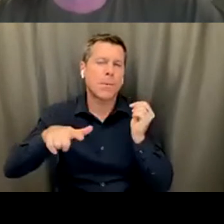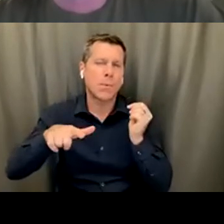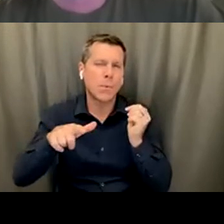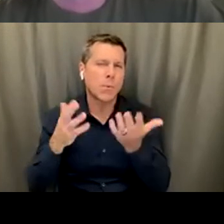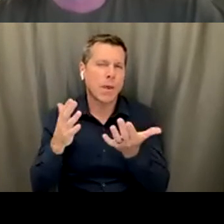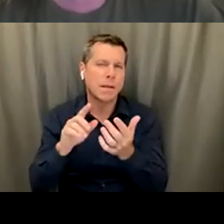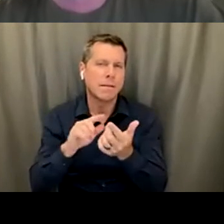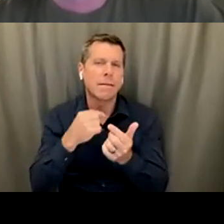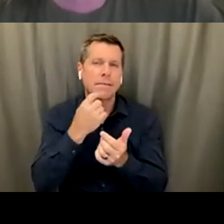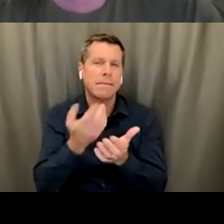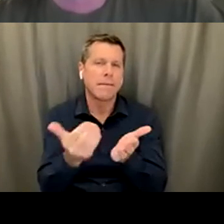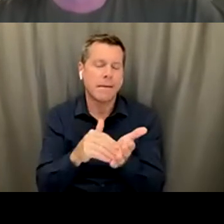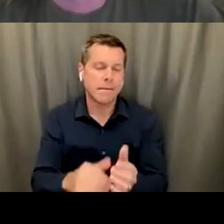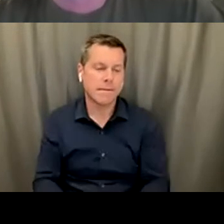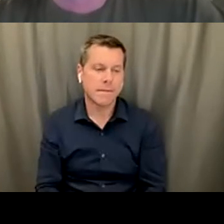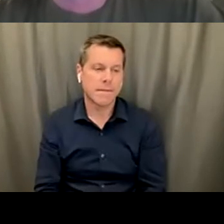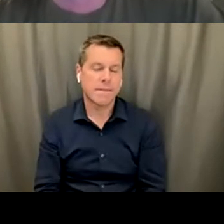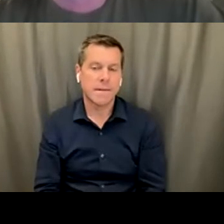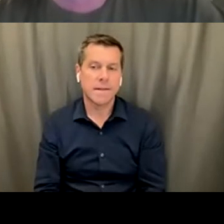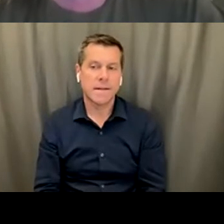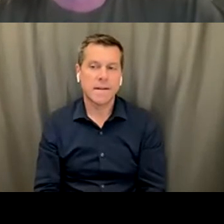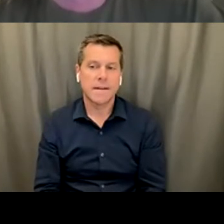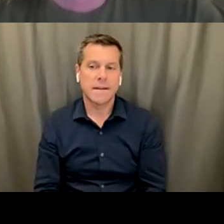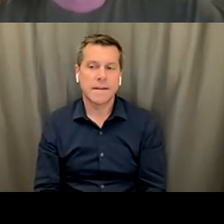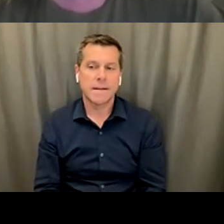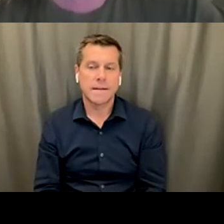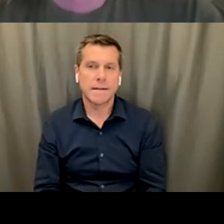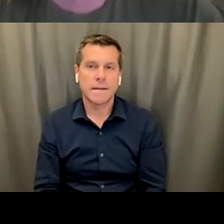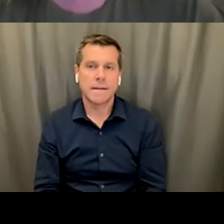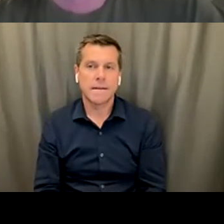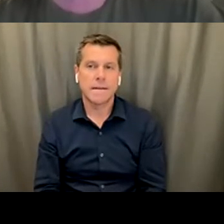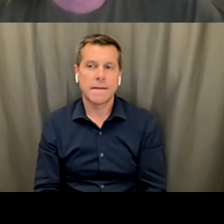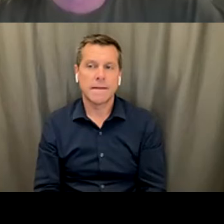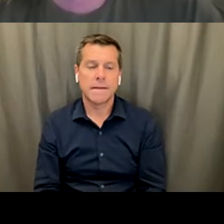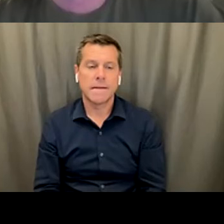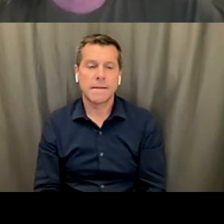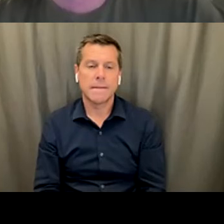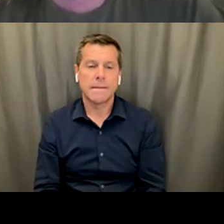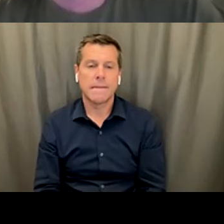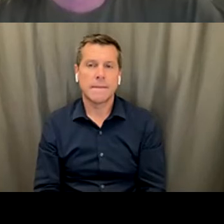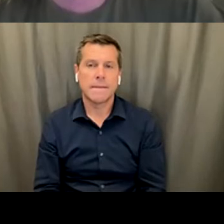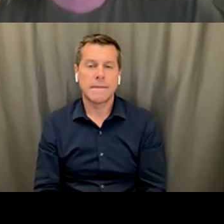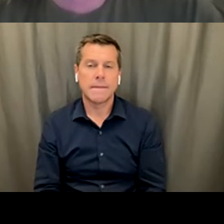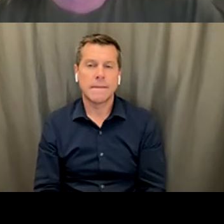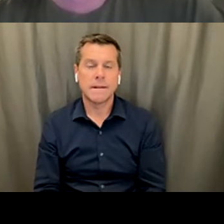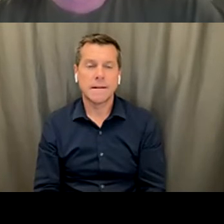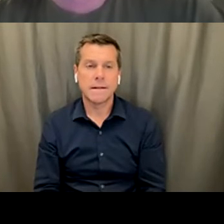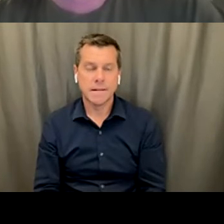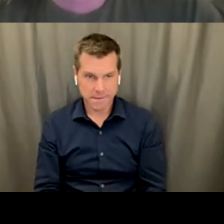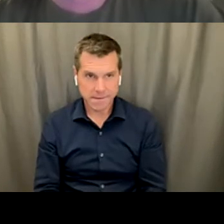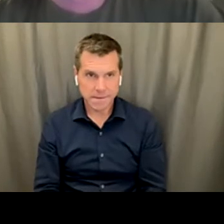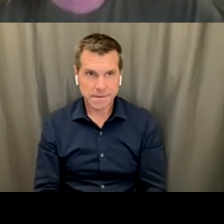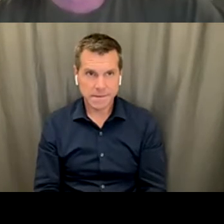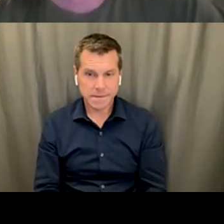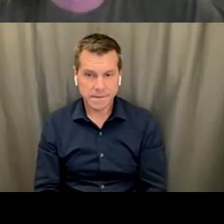We're totally here, but if a student comes to the classroom and is not wearing a mask, or you can keep their mask on, or they come in with